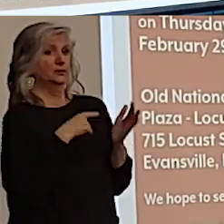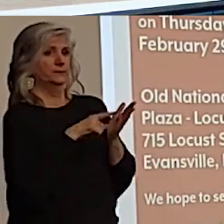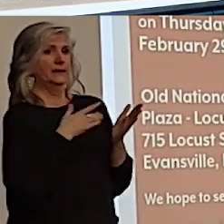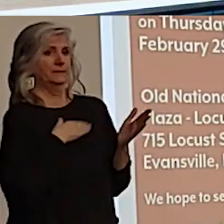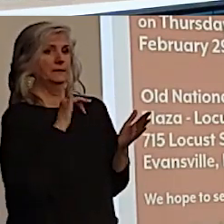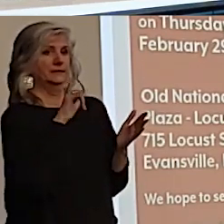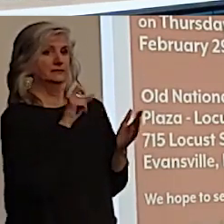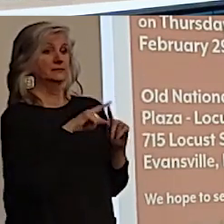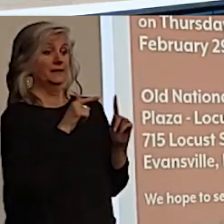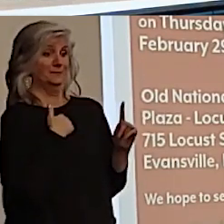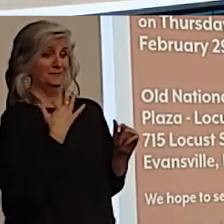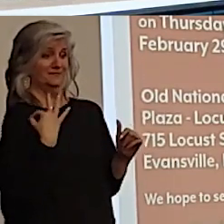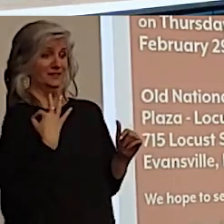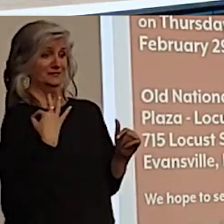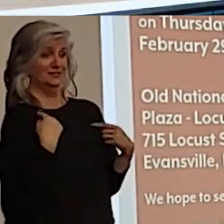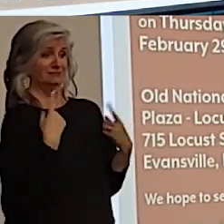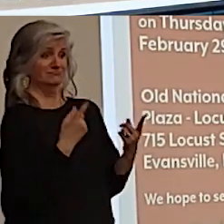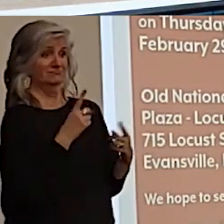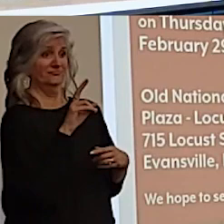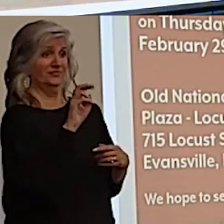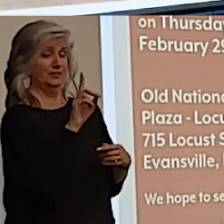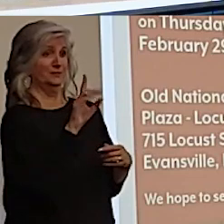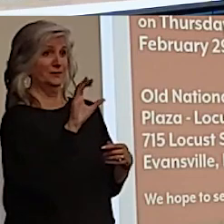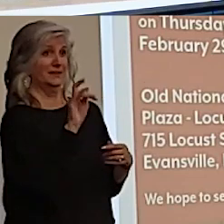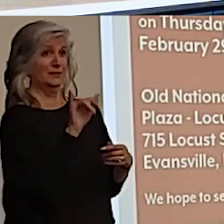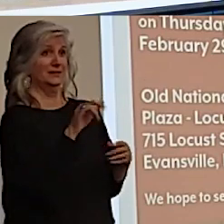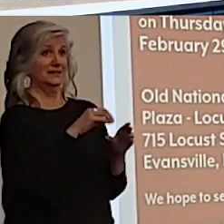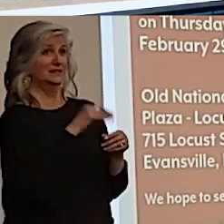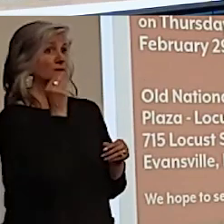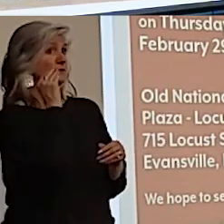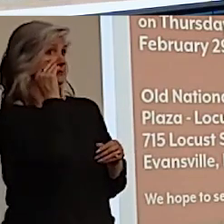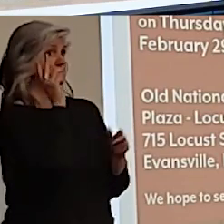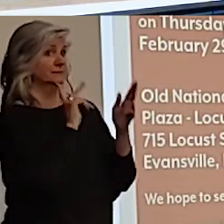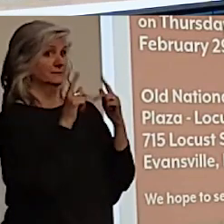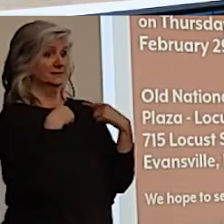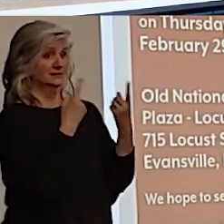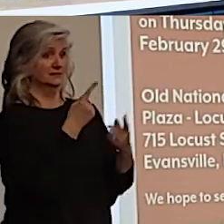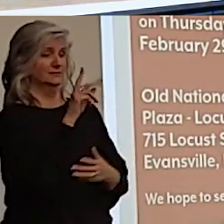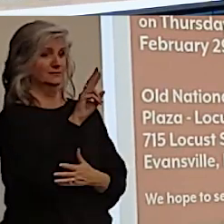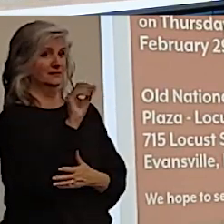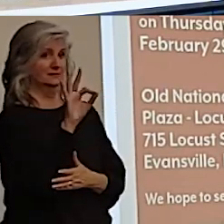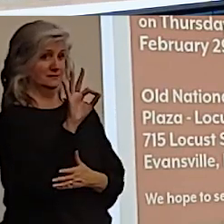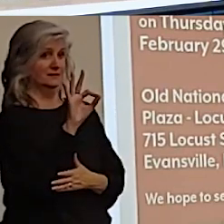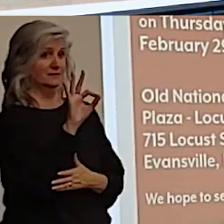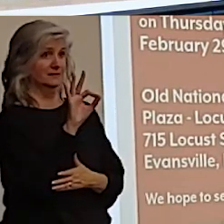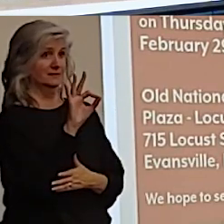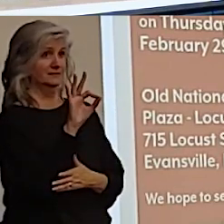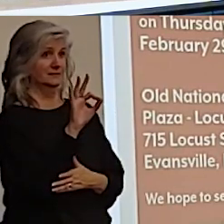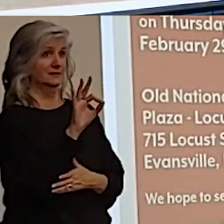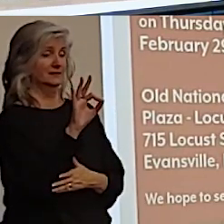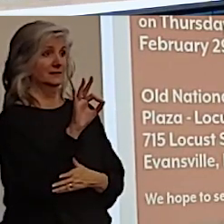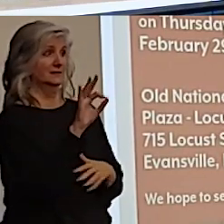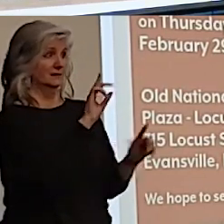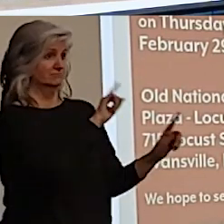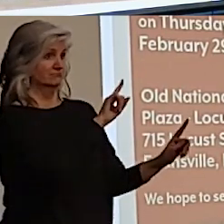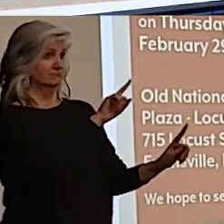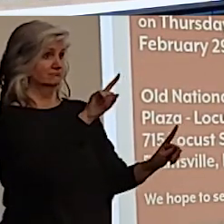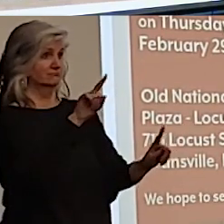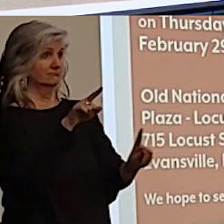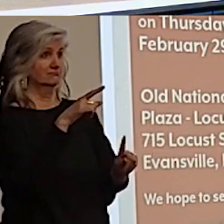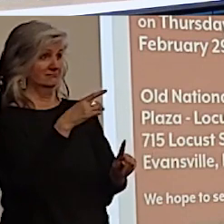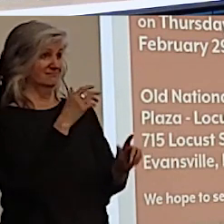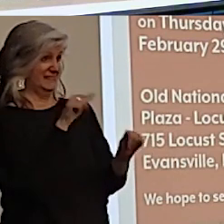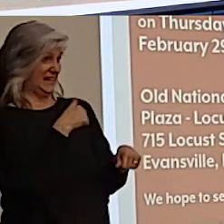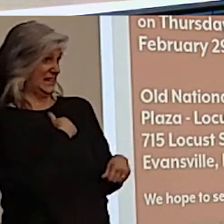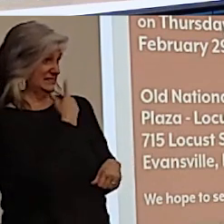I've been volunteering in Vandenberg County in the homes of people since 2009. Can I tell their stories, or